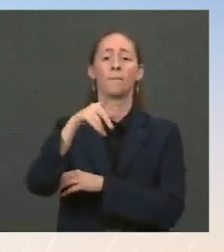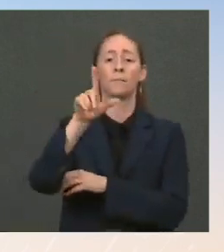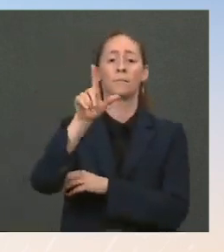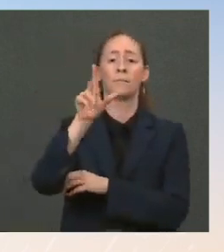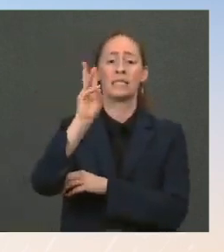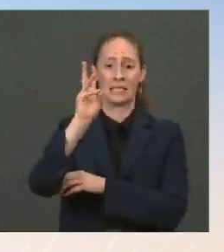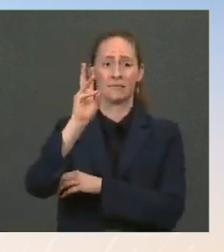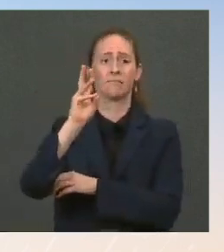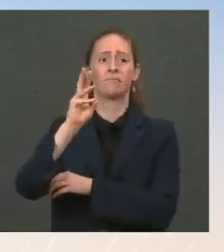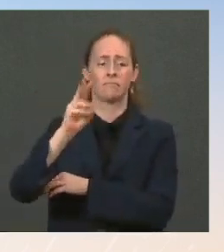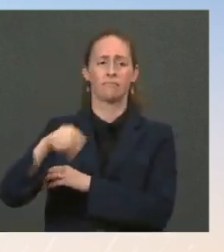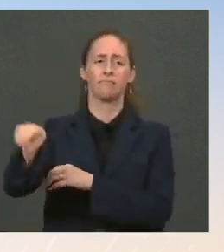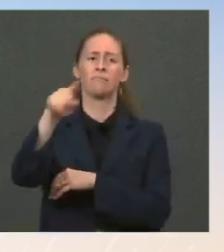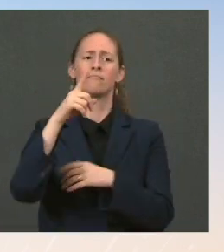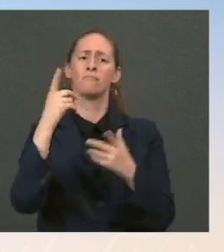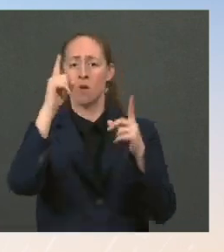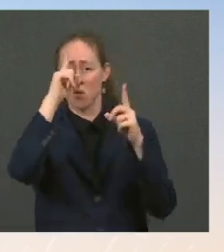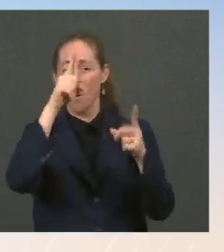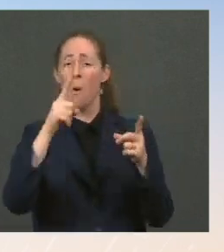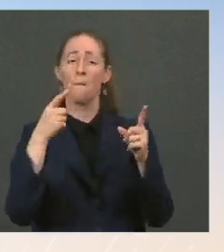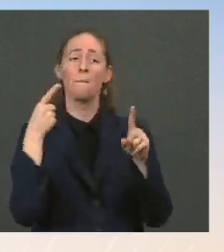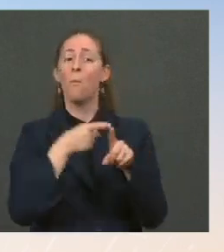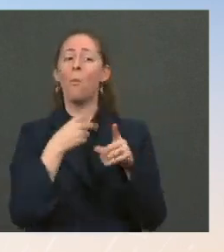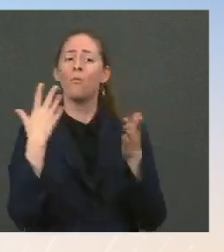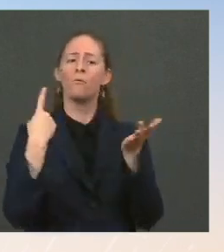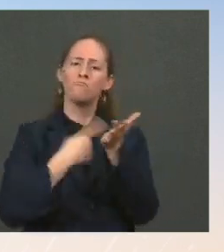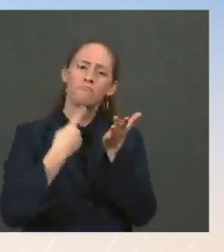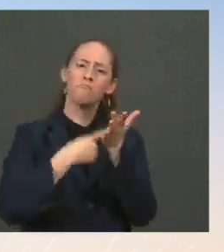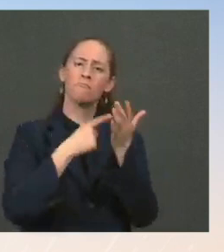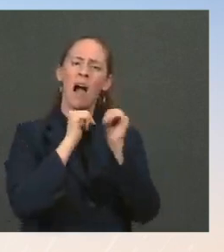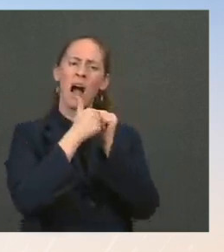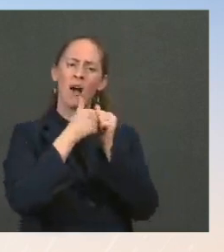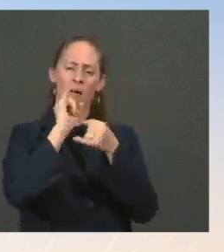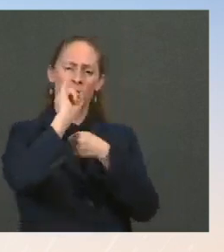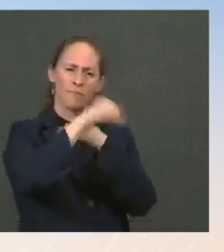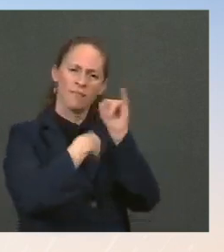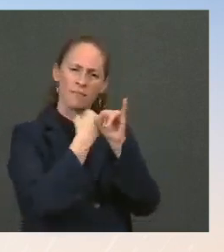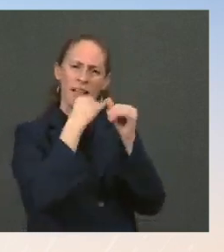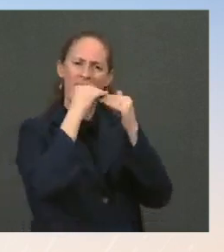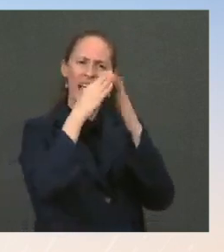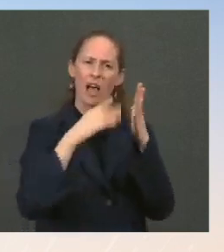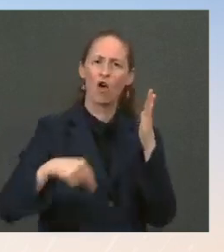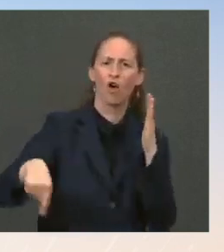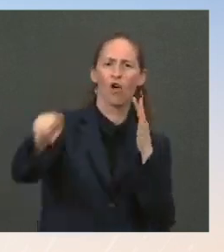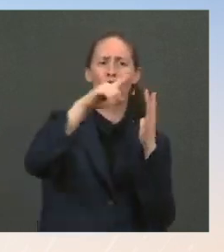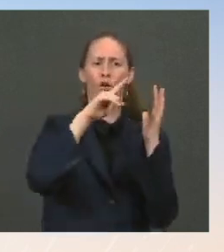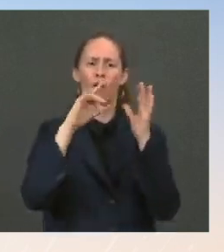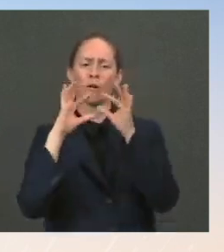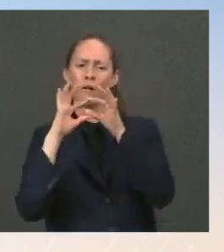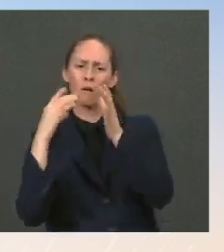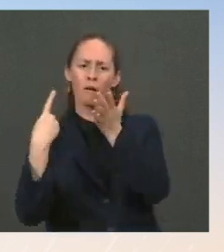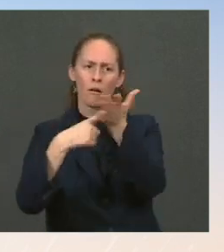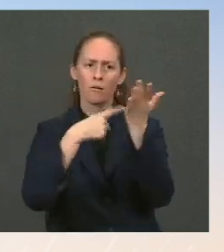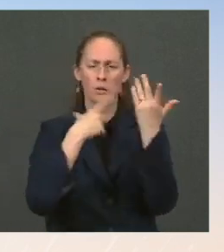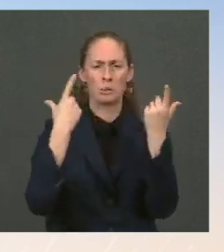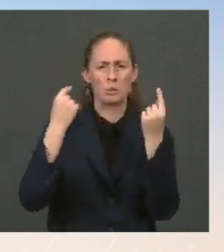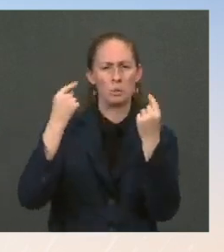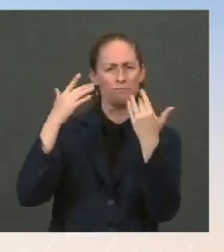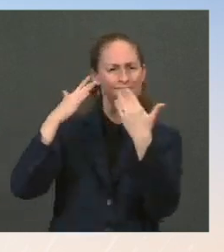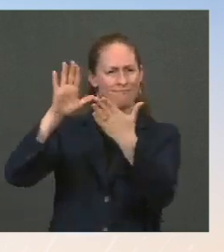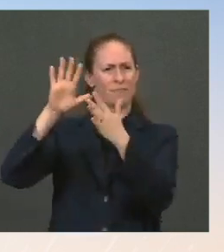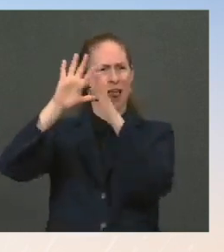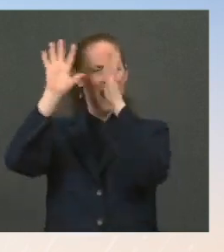conversation on the international stage at the leader level. That has been going on below the leader level continuously,